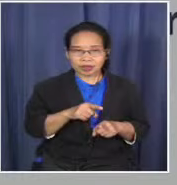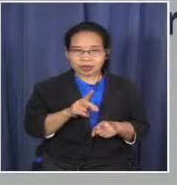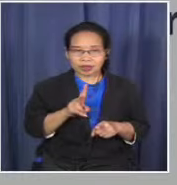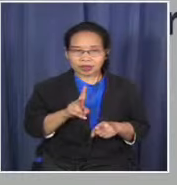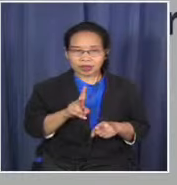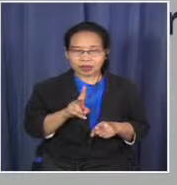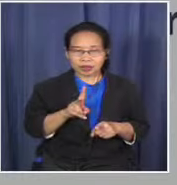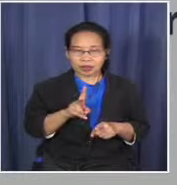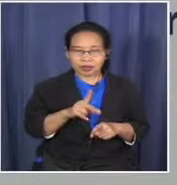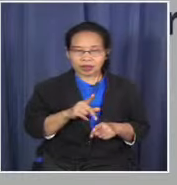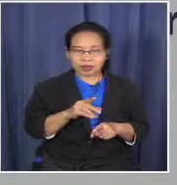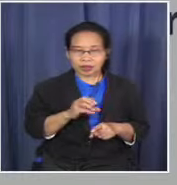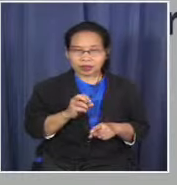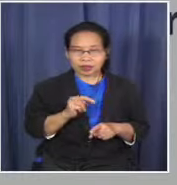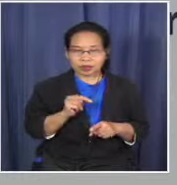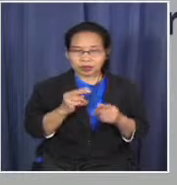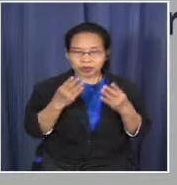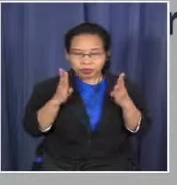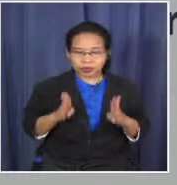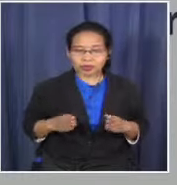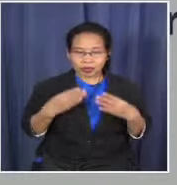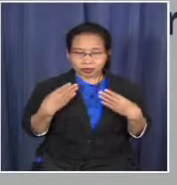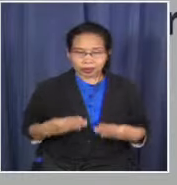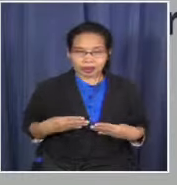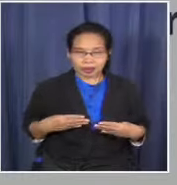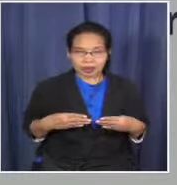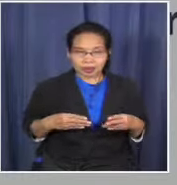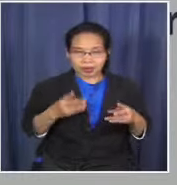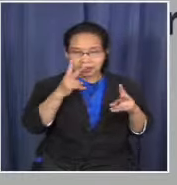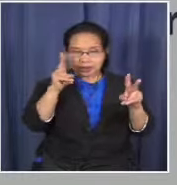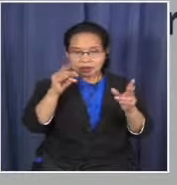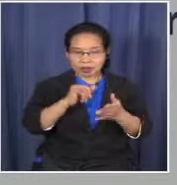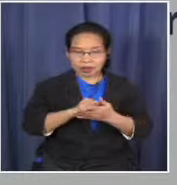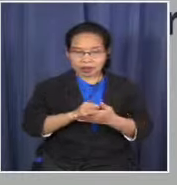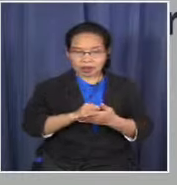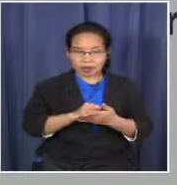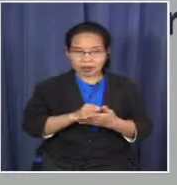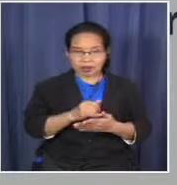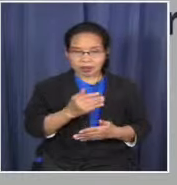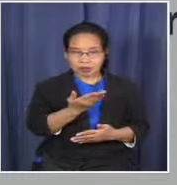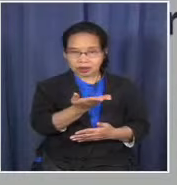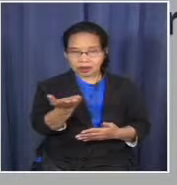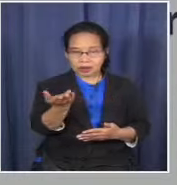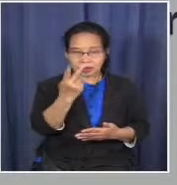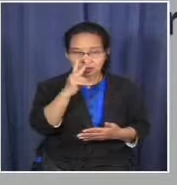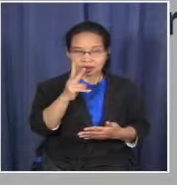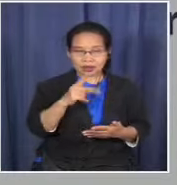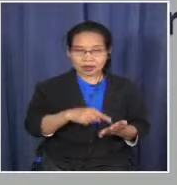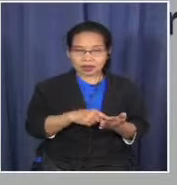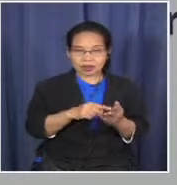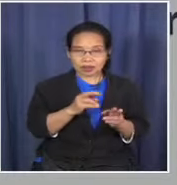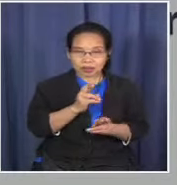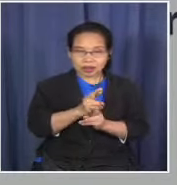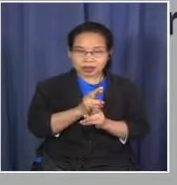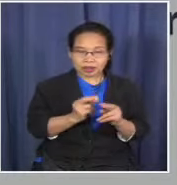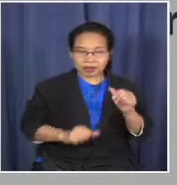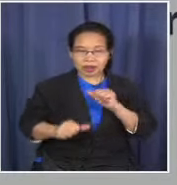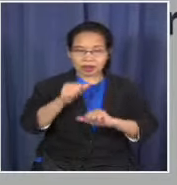ground are parallel in the truth of the composition of the human